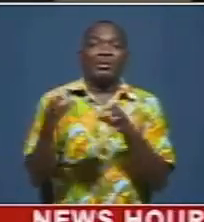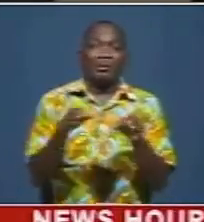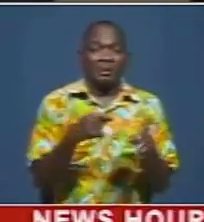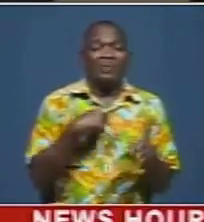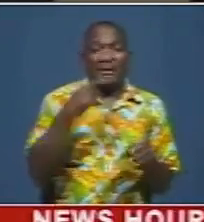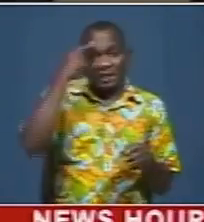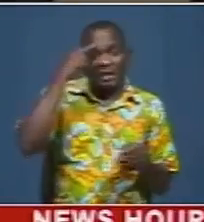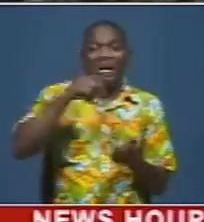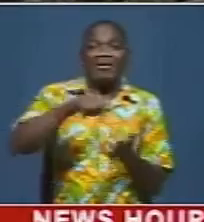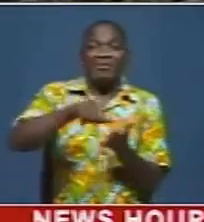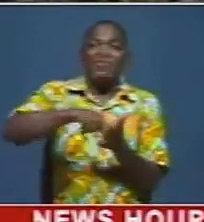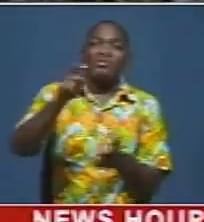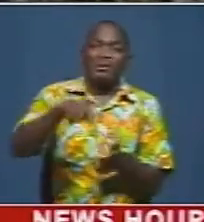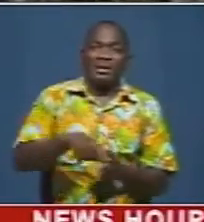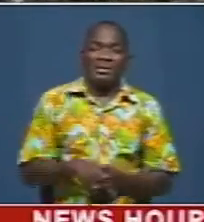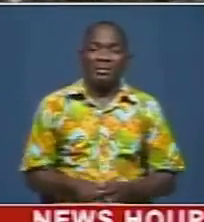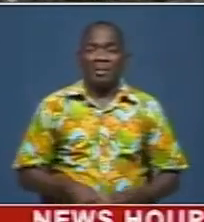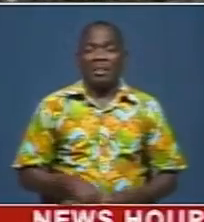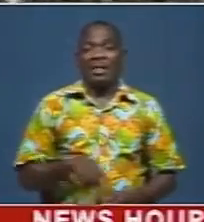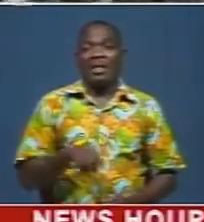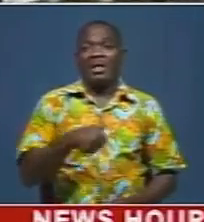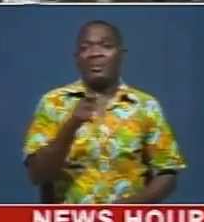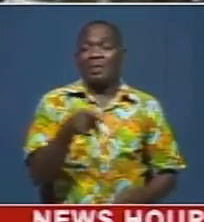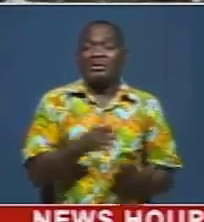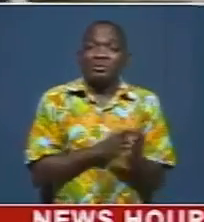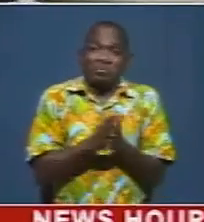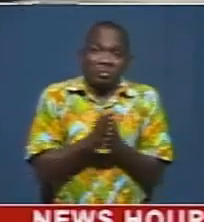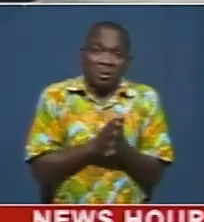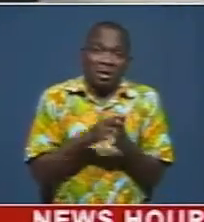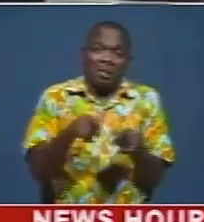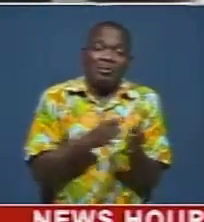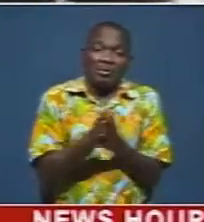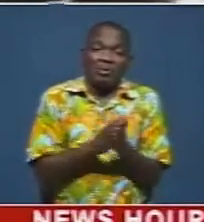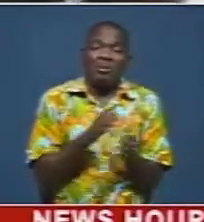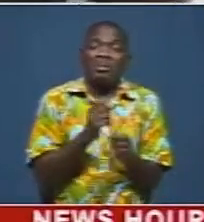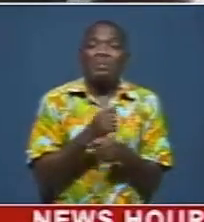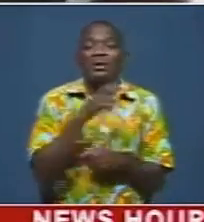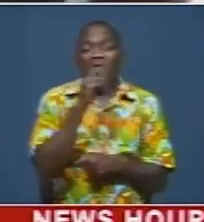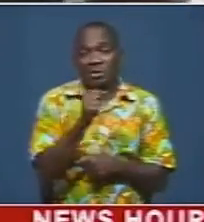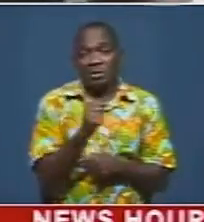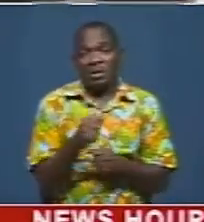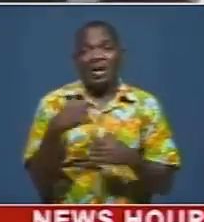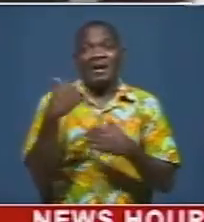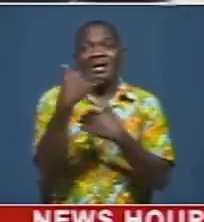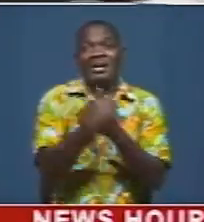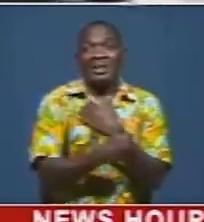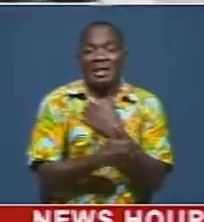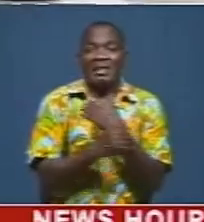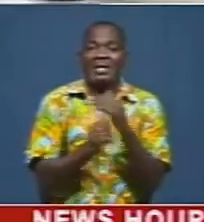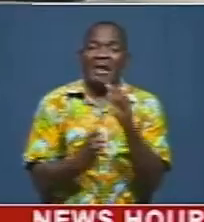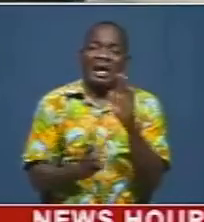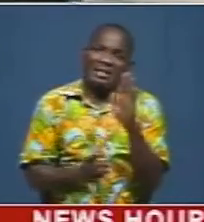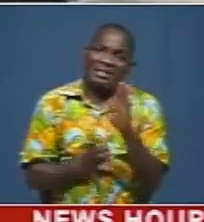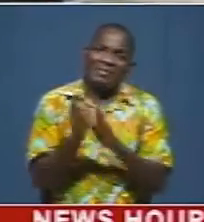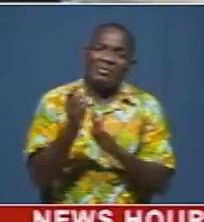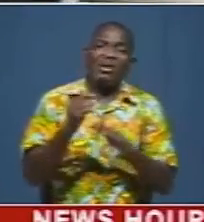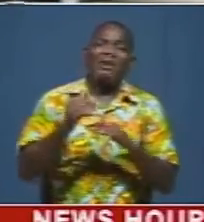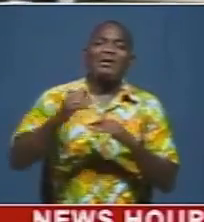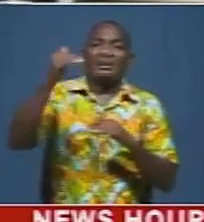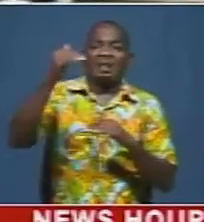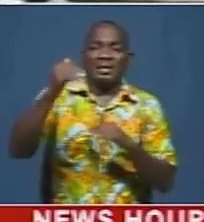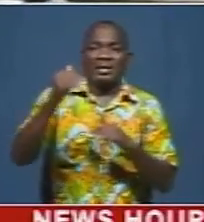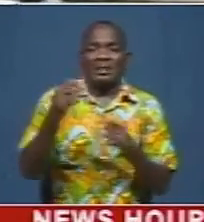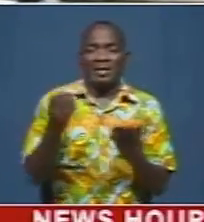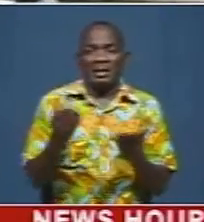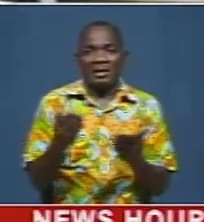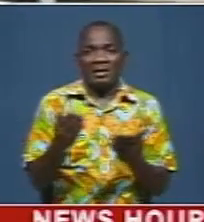need for me to vote. Any person who is willing to make sure the country will reach wherever God wants the country